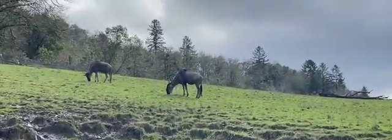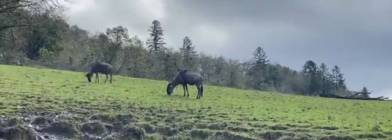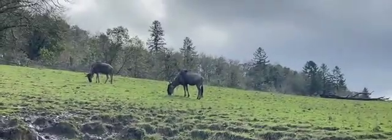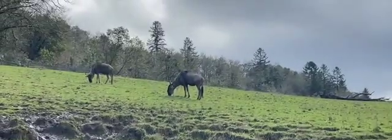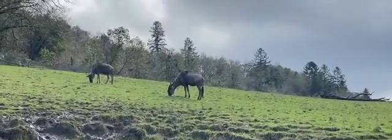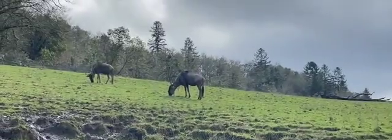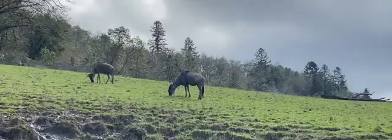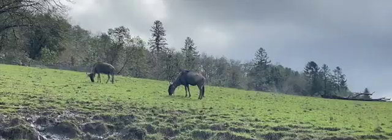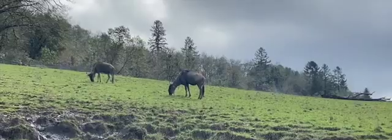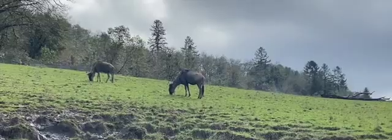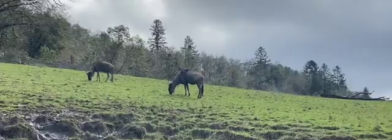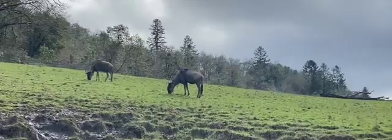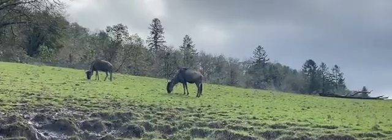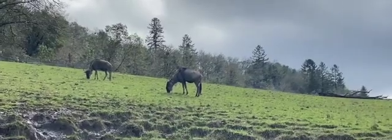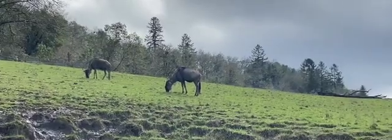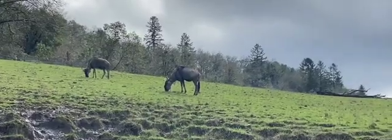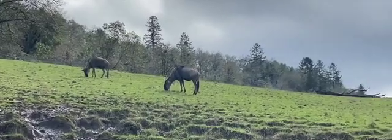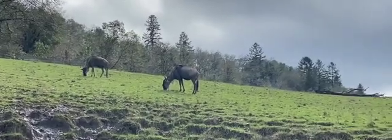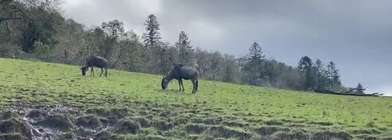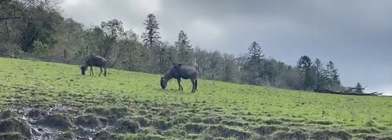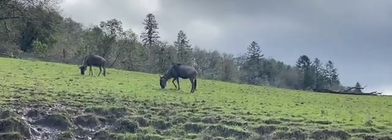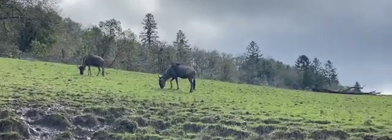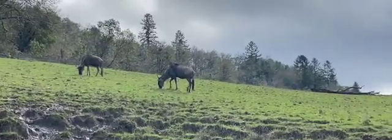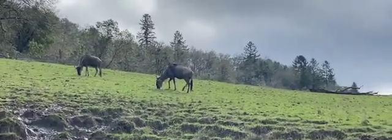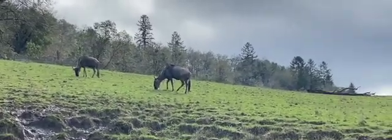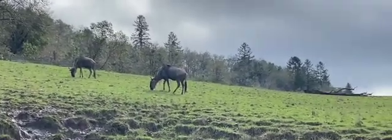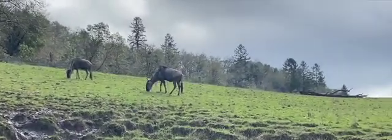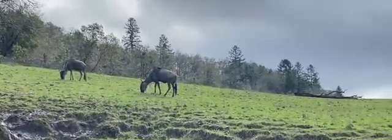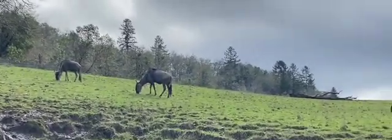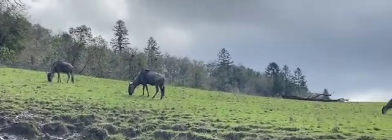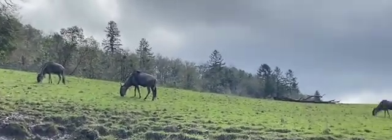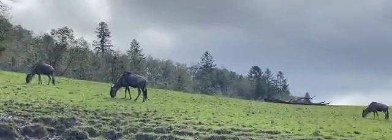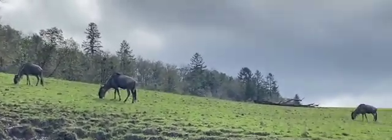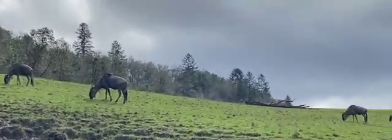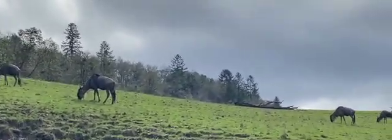All right, we have a wildebeest right here.